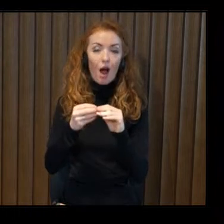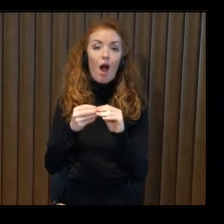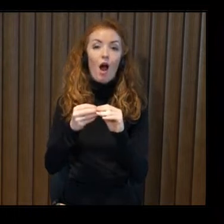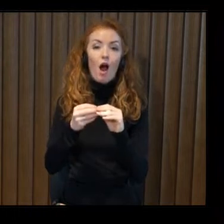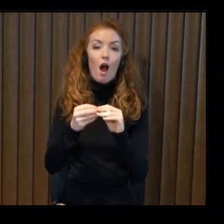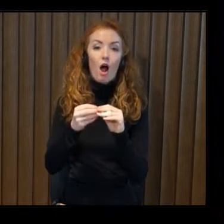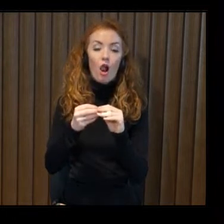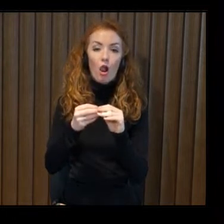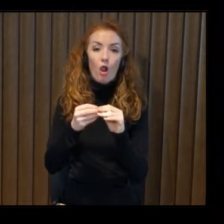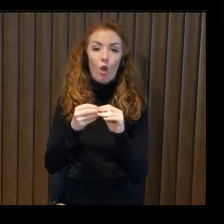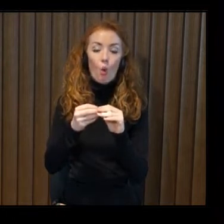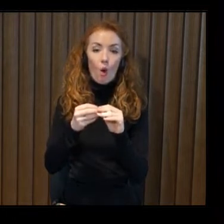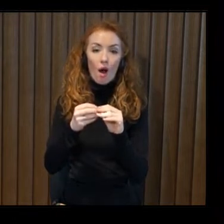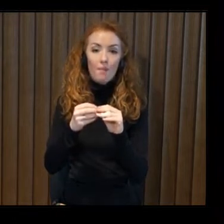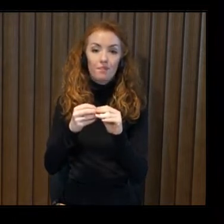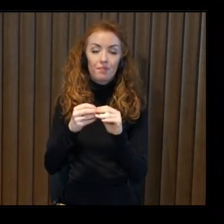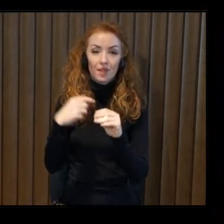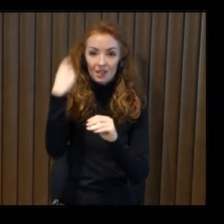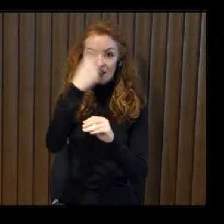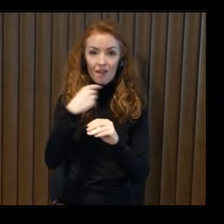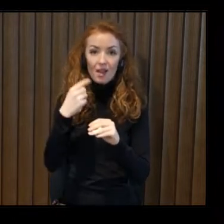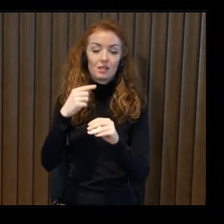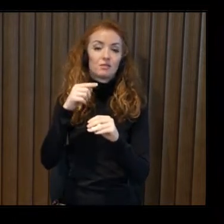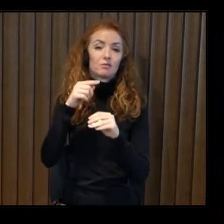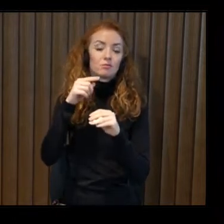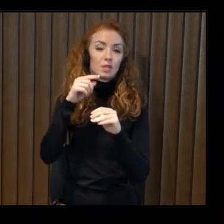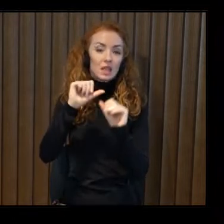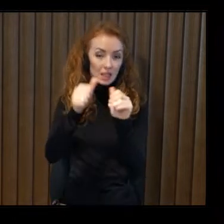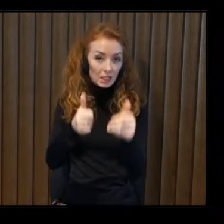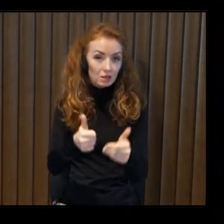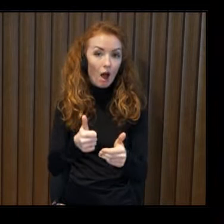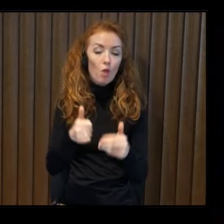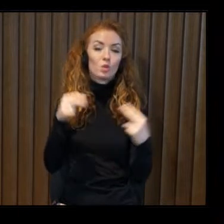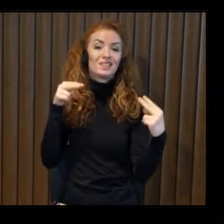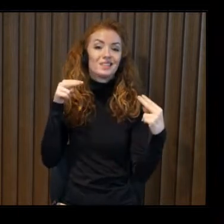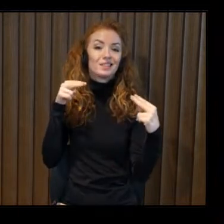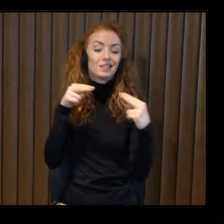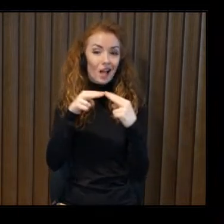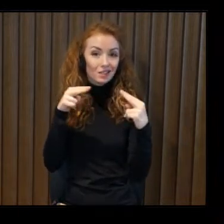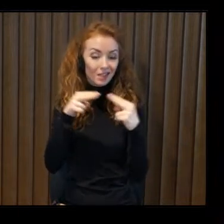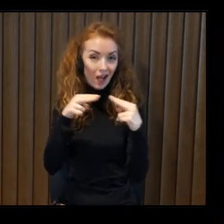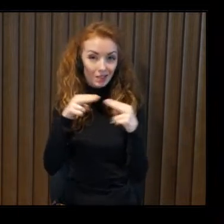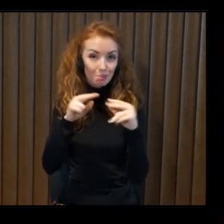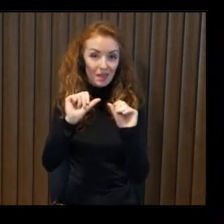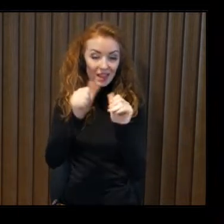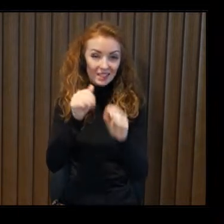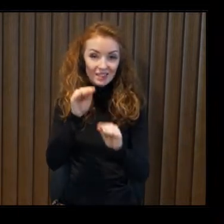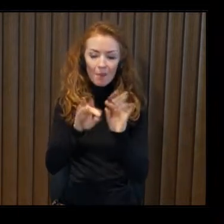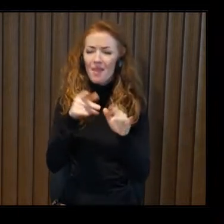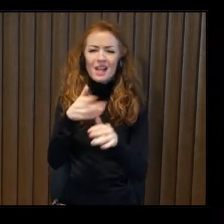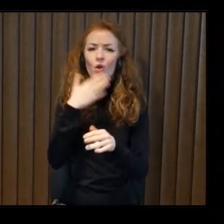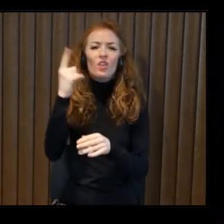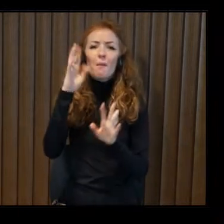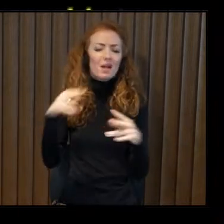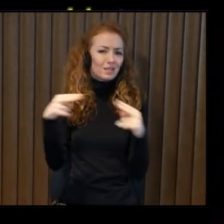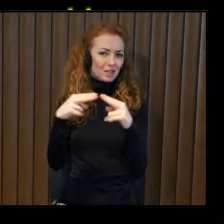understanding, that they usually understand universal design as about interfaces. It's not just about interfaces. Universal design takes a holistic approach